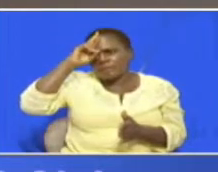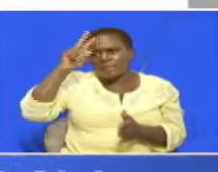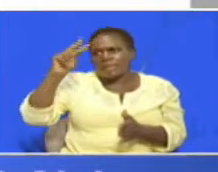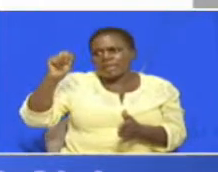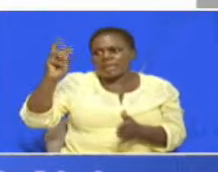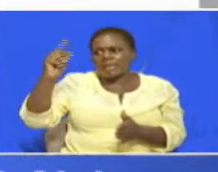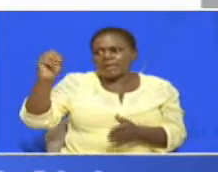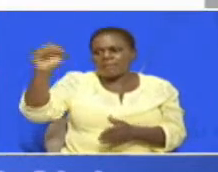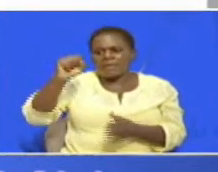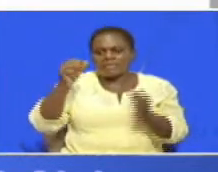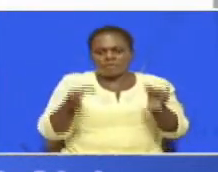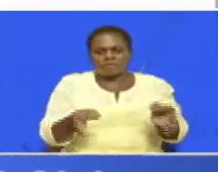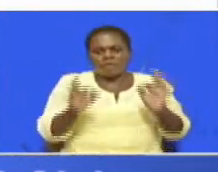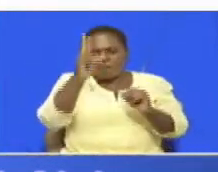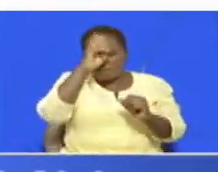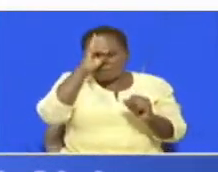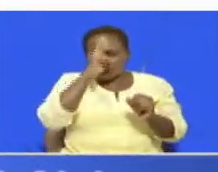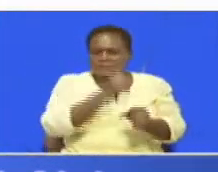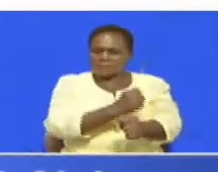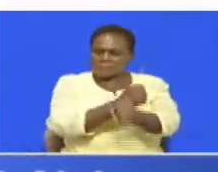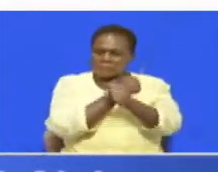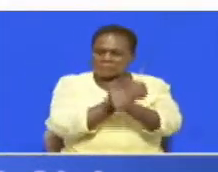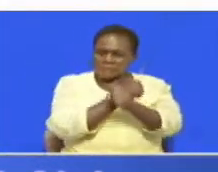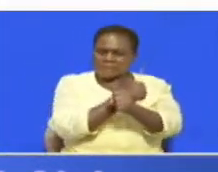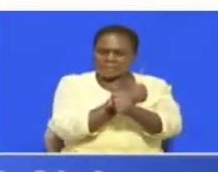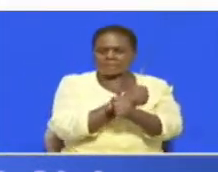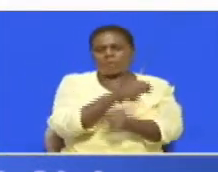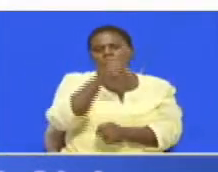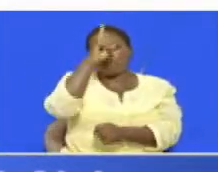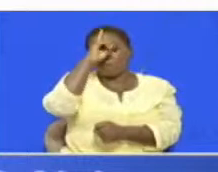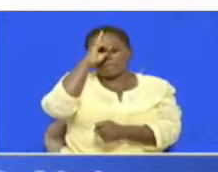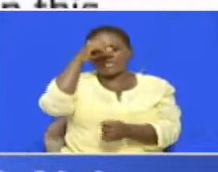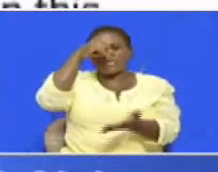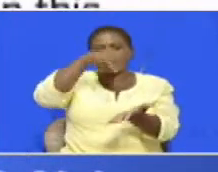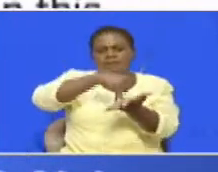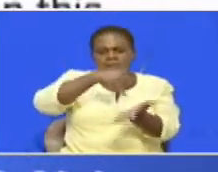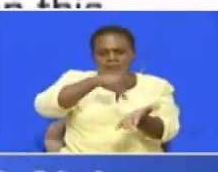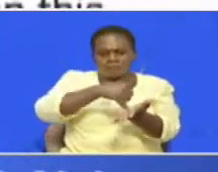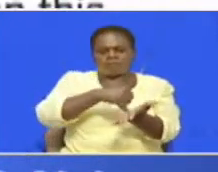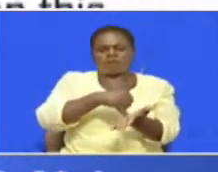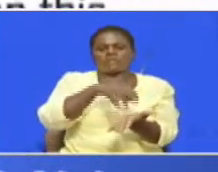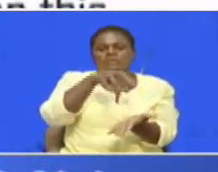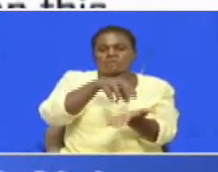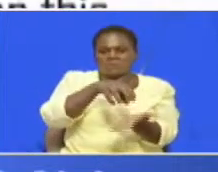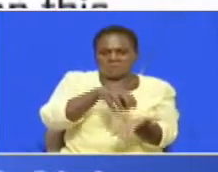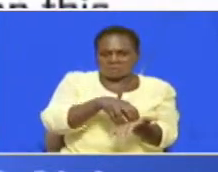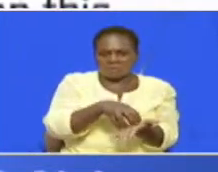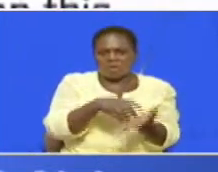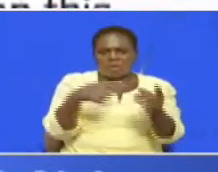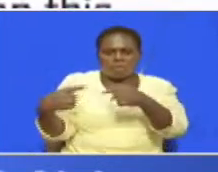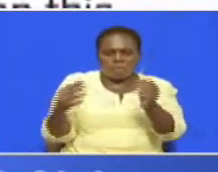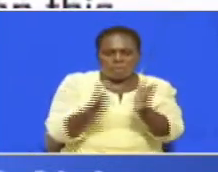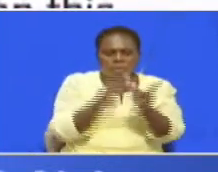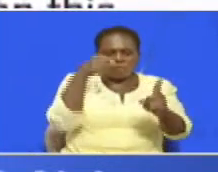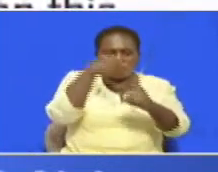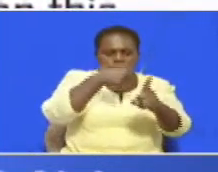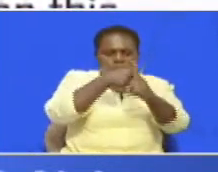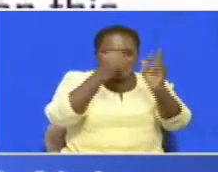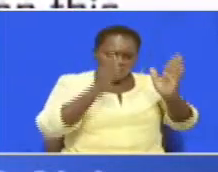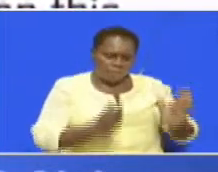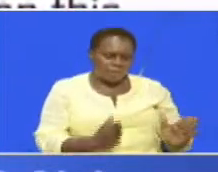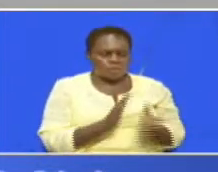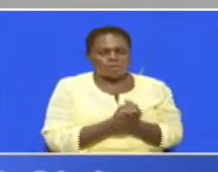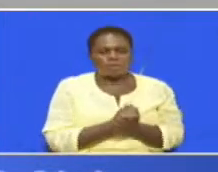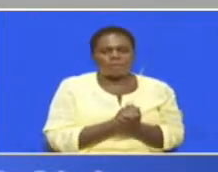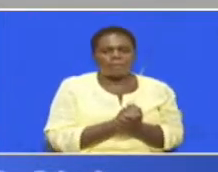NMS officials, but the police have come out to defend their colleagues who are involved in the dramatic confrontation with an activist Boniface Mwangi